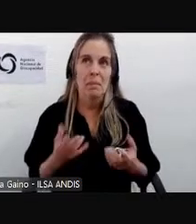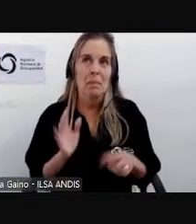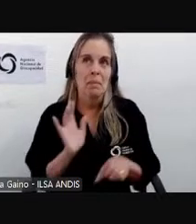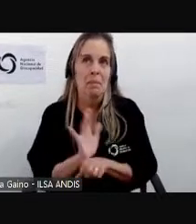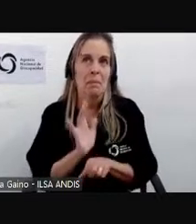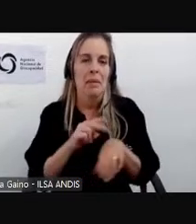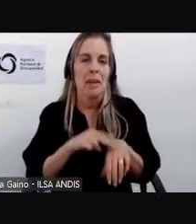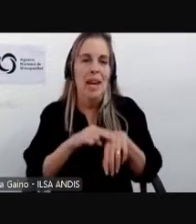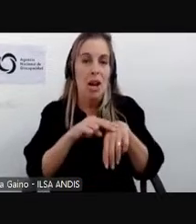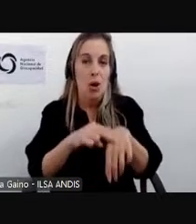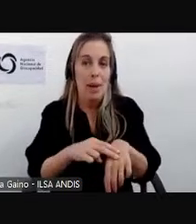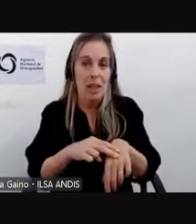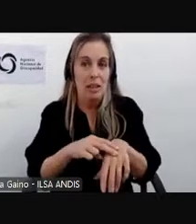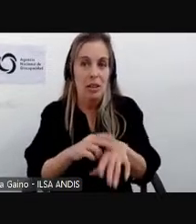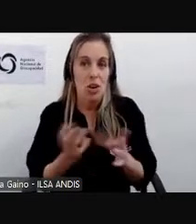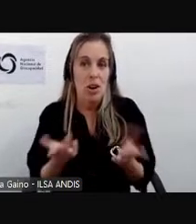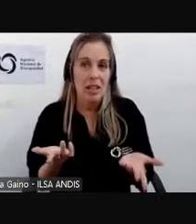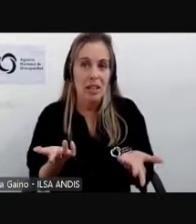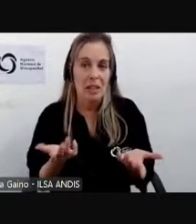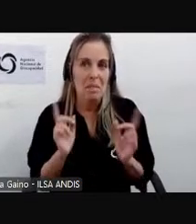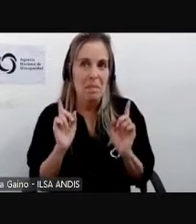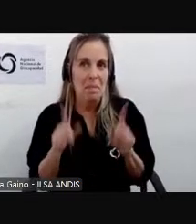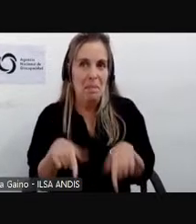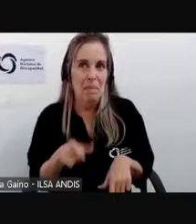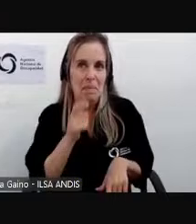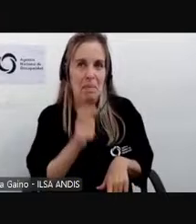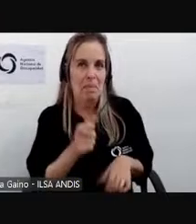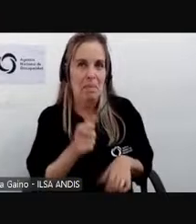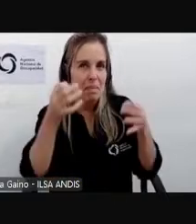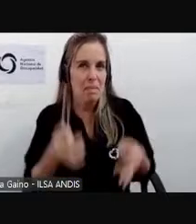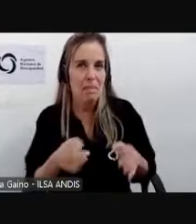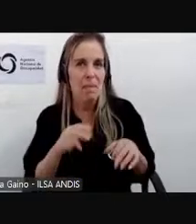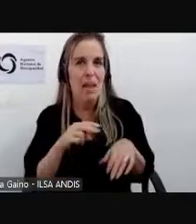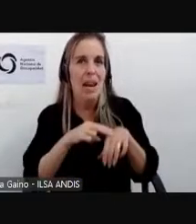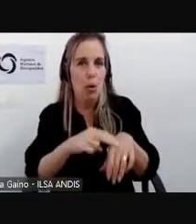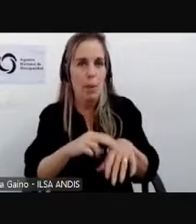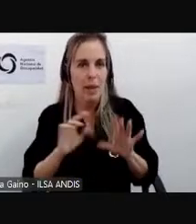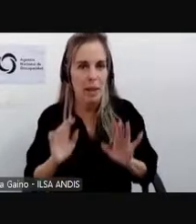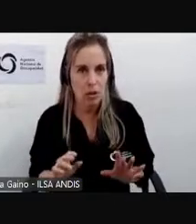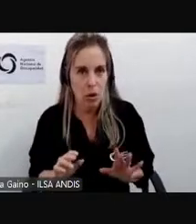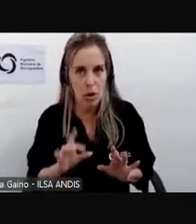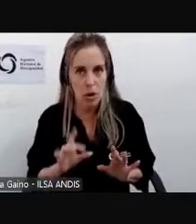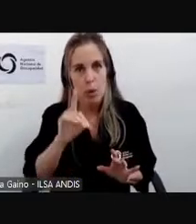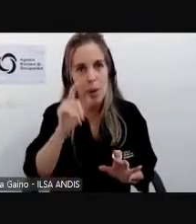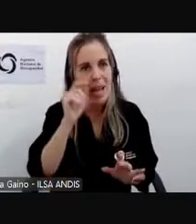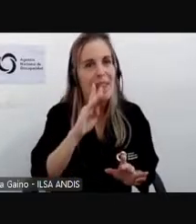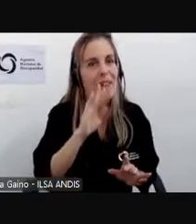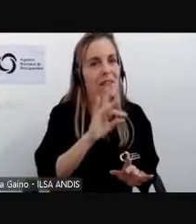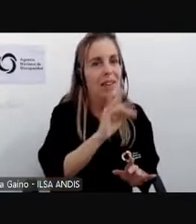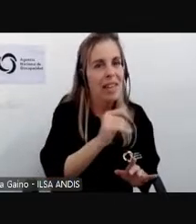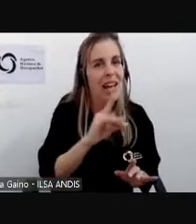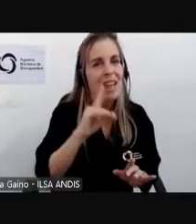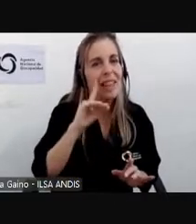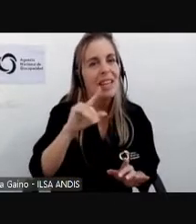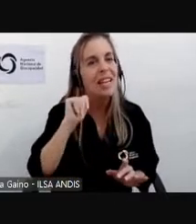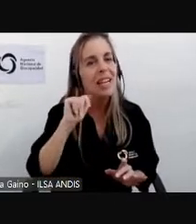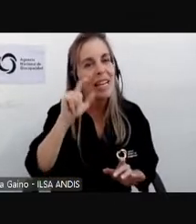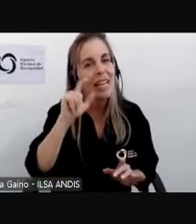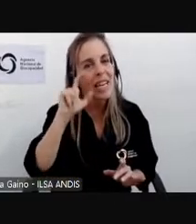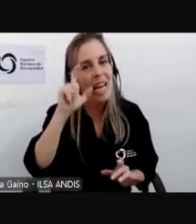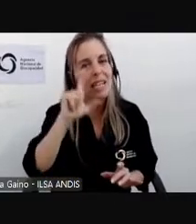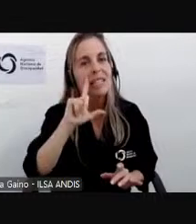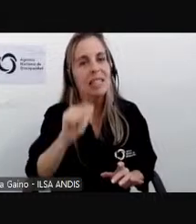Well, recommendations. I don't know whether the question is focused